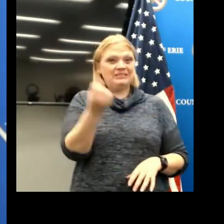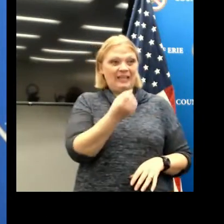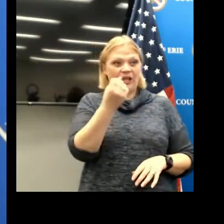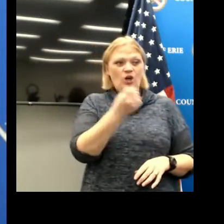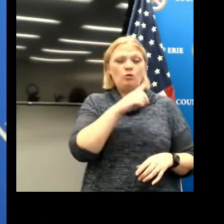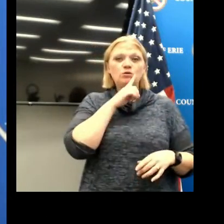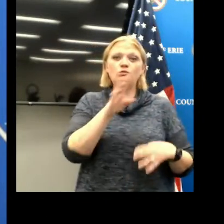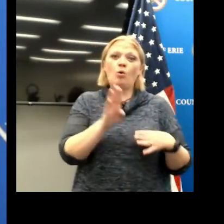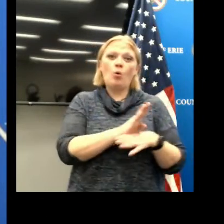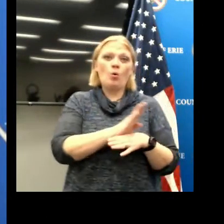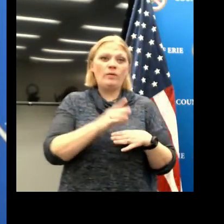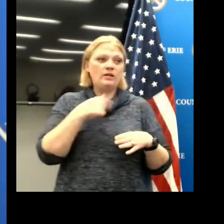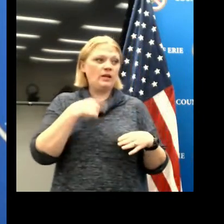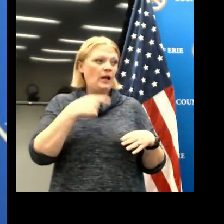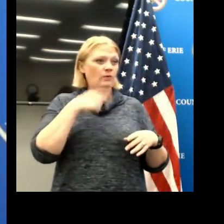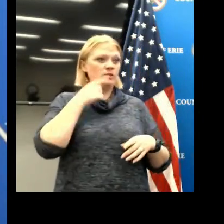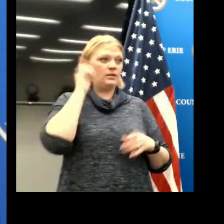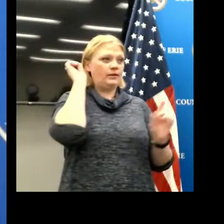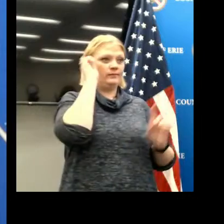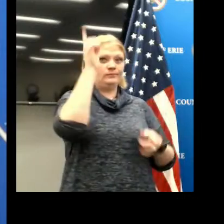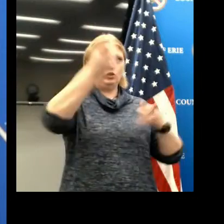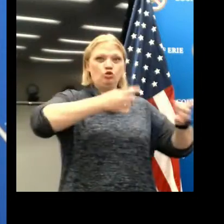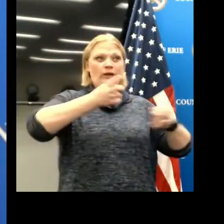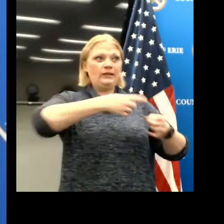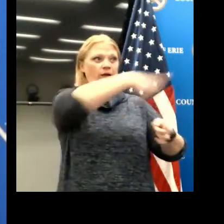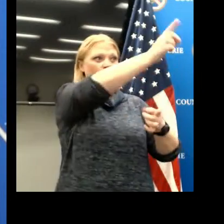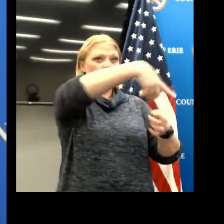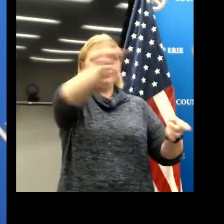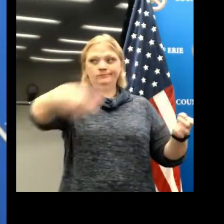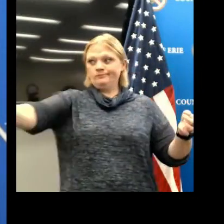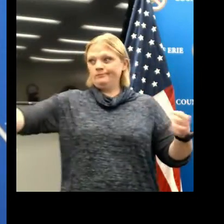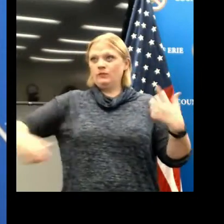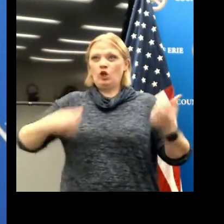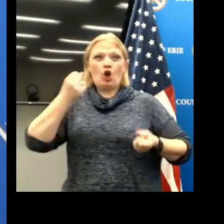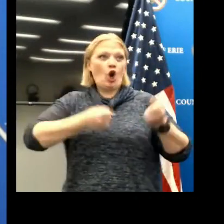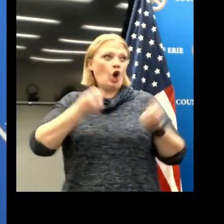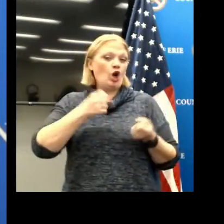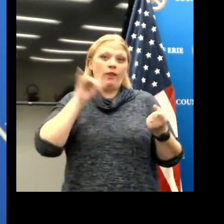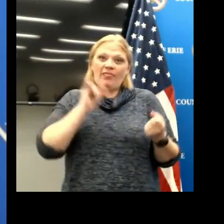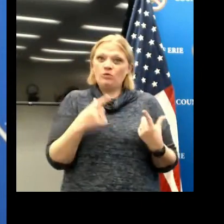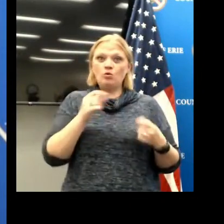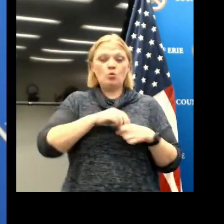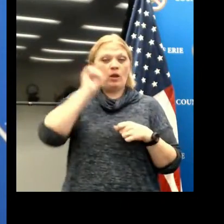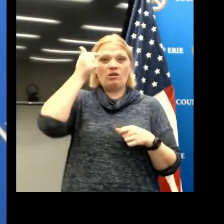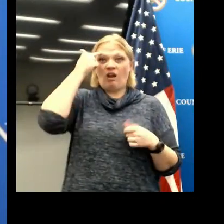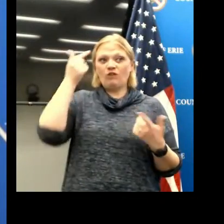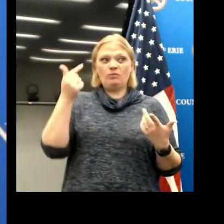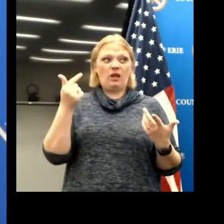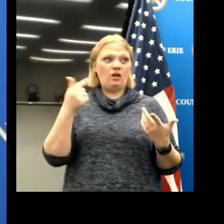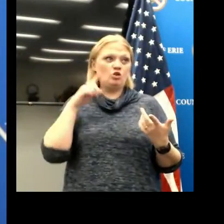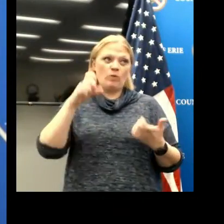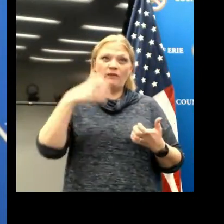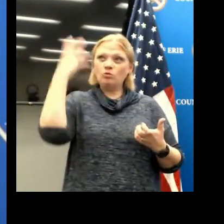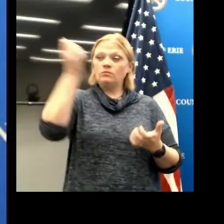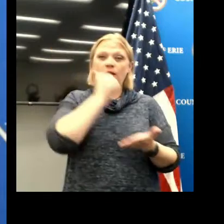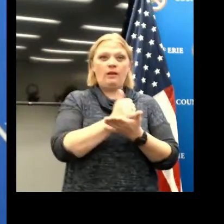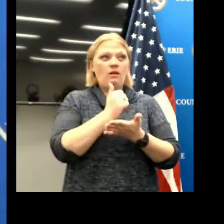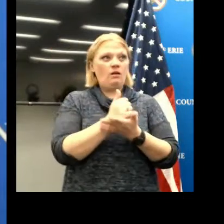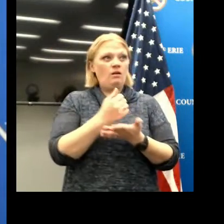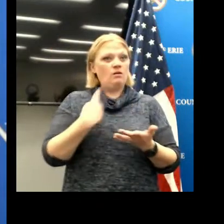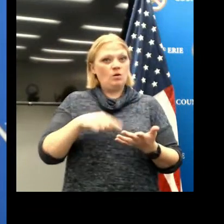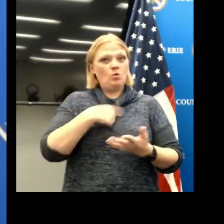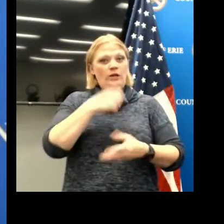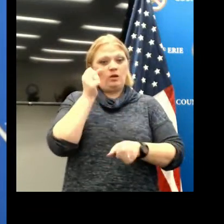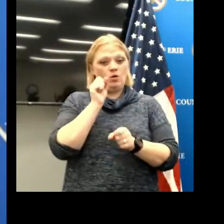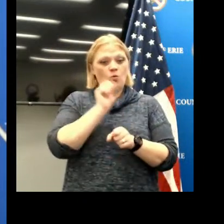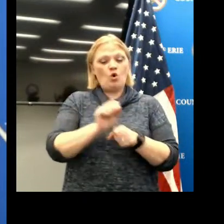so busy there, I was directing cars. I mean, that's what you got to do in government. You got to get out there and help, and we got people working hard to ensure that we protect the